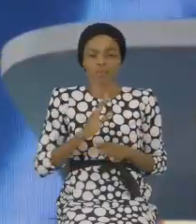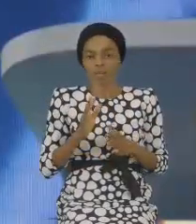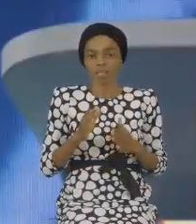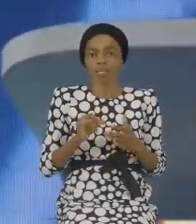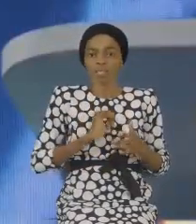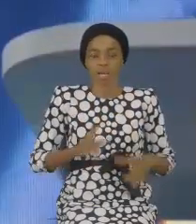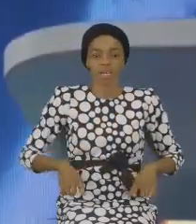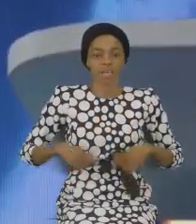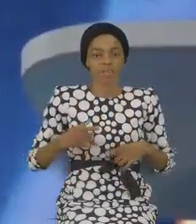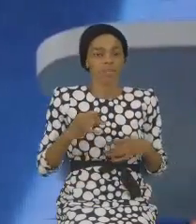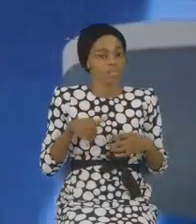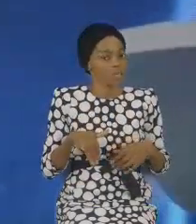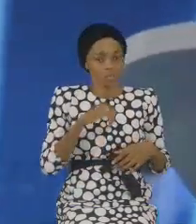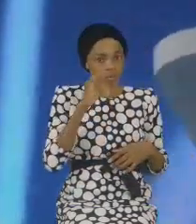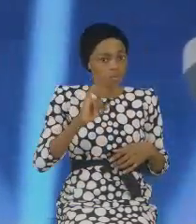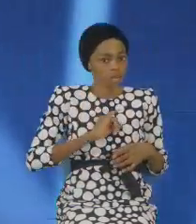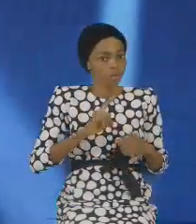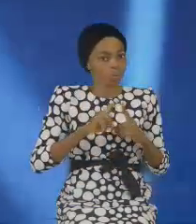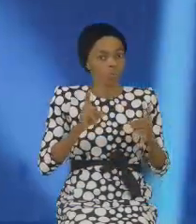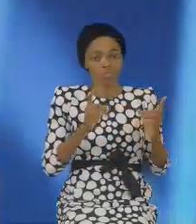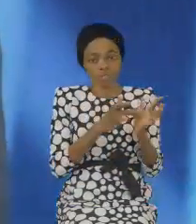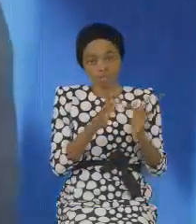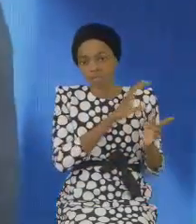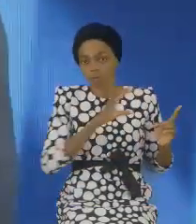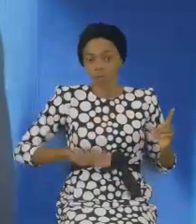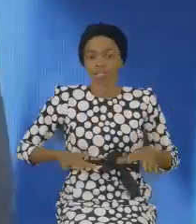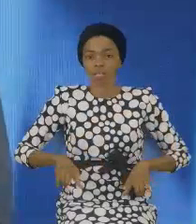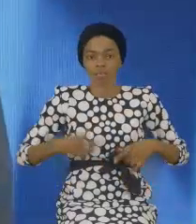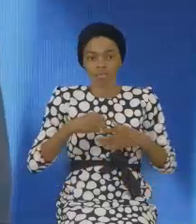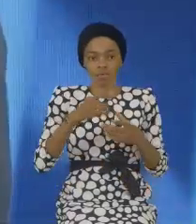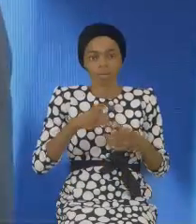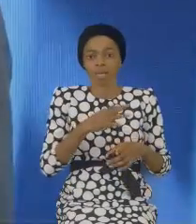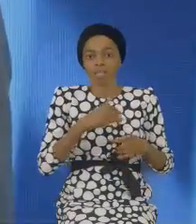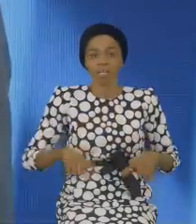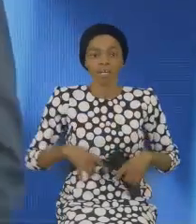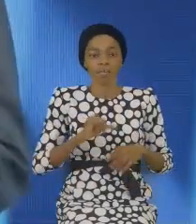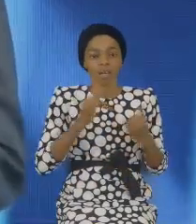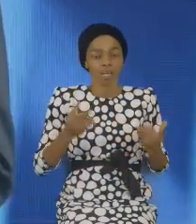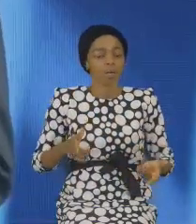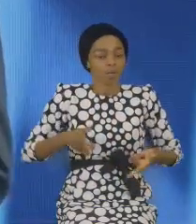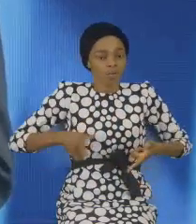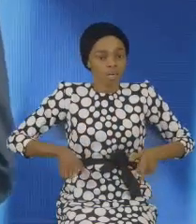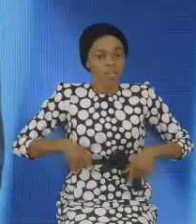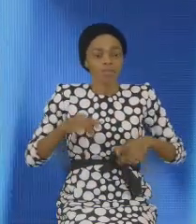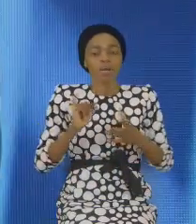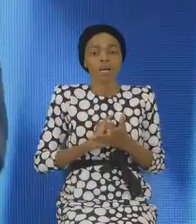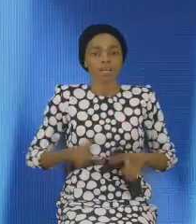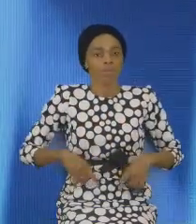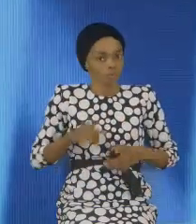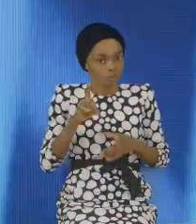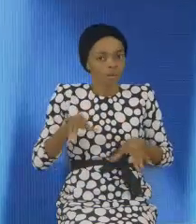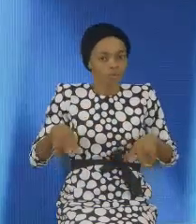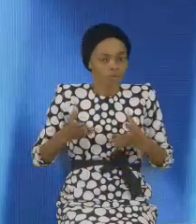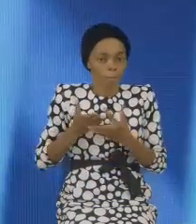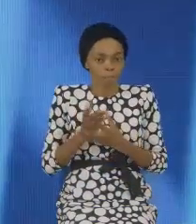that lives in me. And the life I now live, I live, we're going through life, and I live by